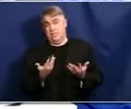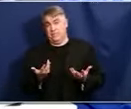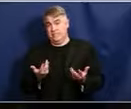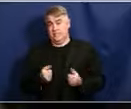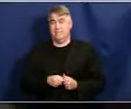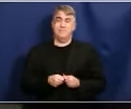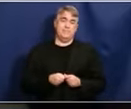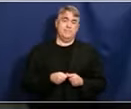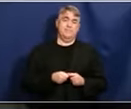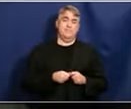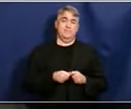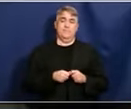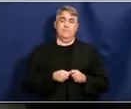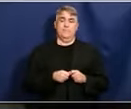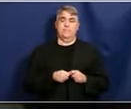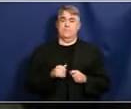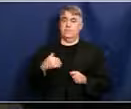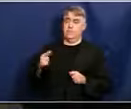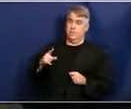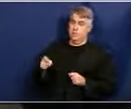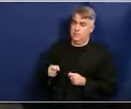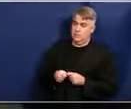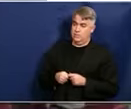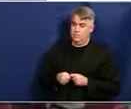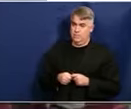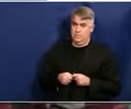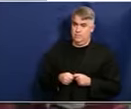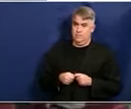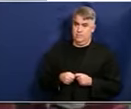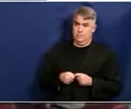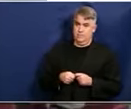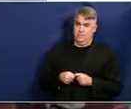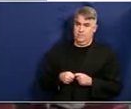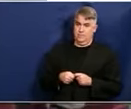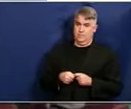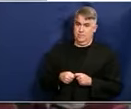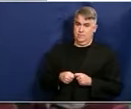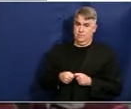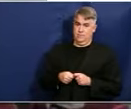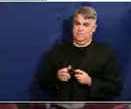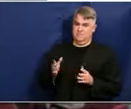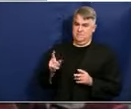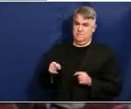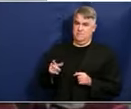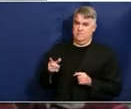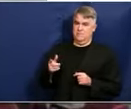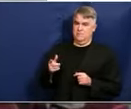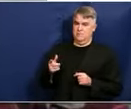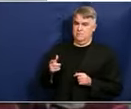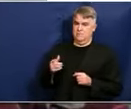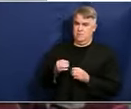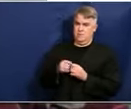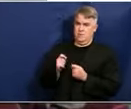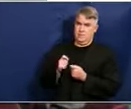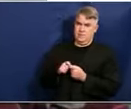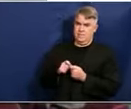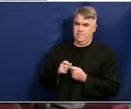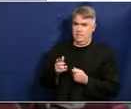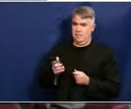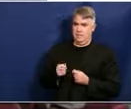All right. Next question. I think we kind of touched upon this, but this is a little more specific. What is the definition of